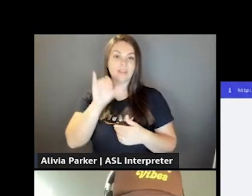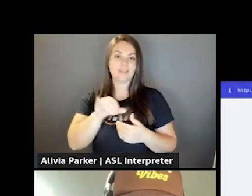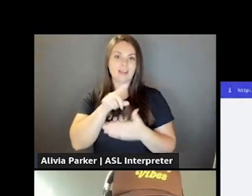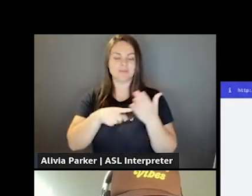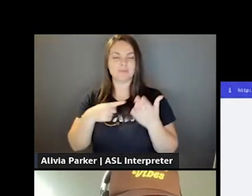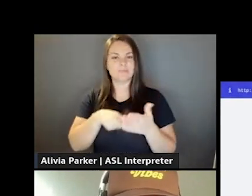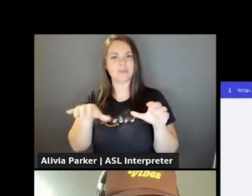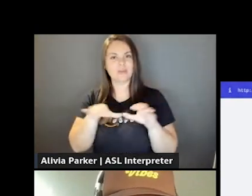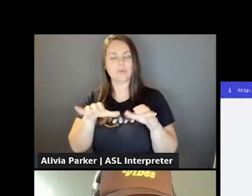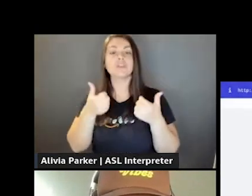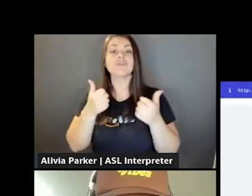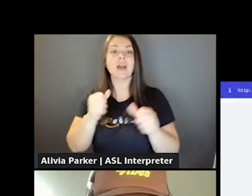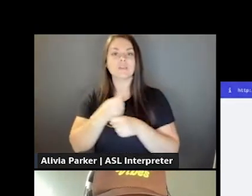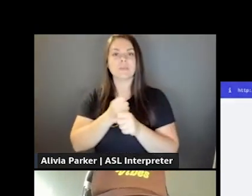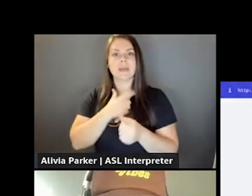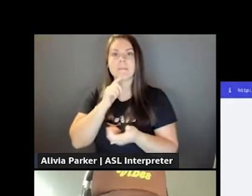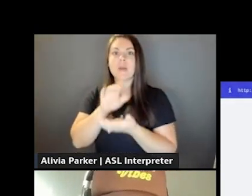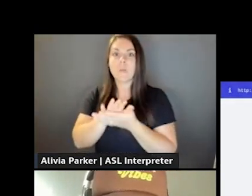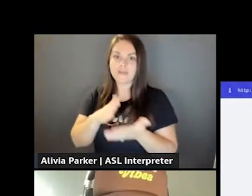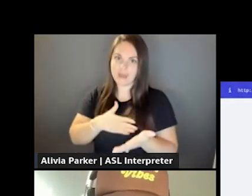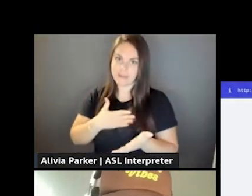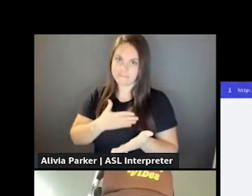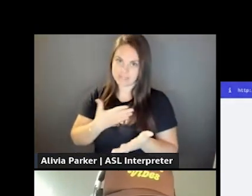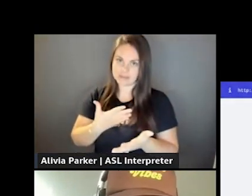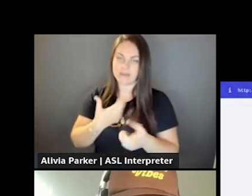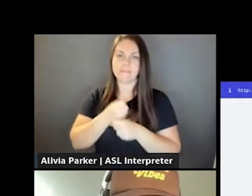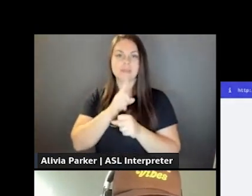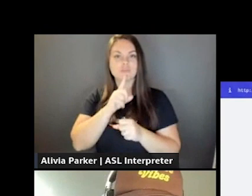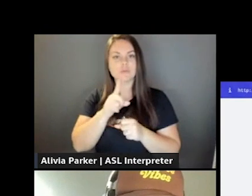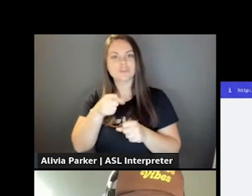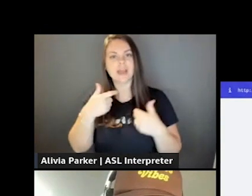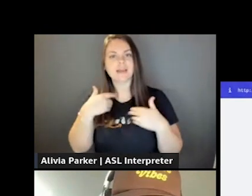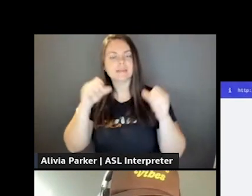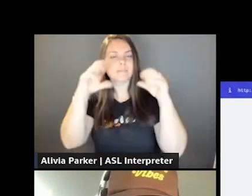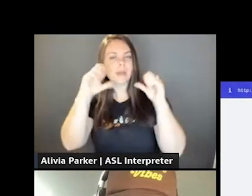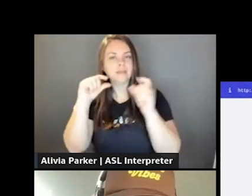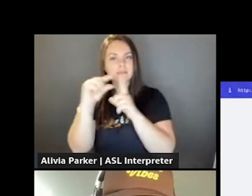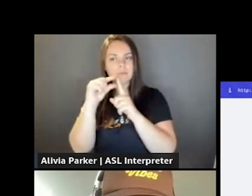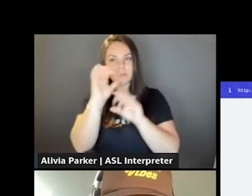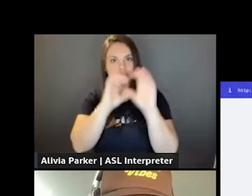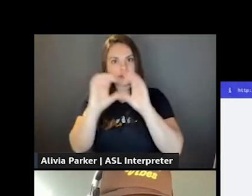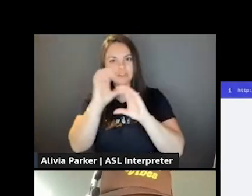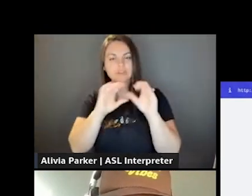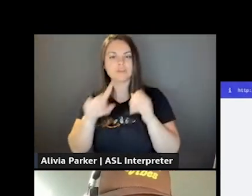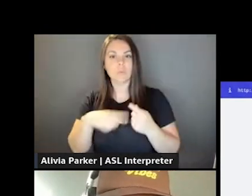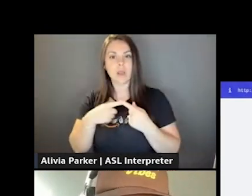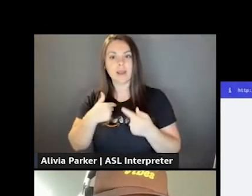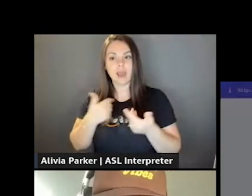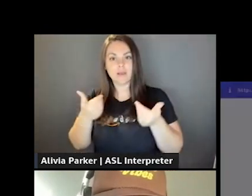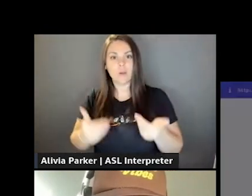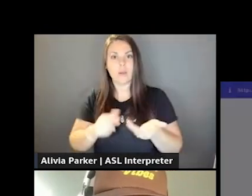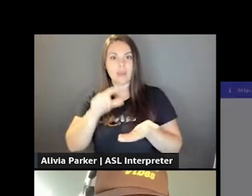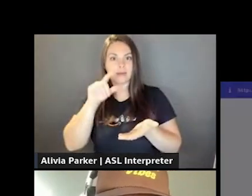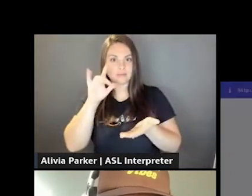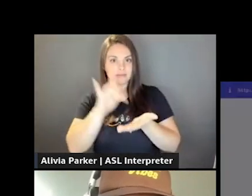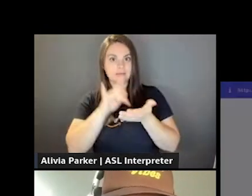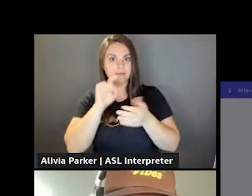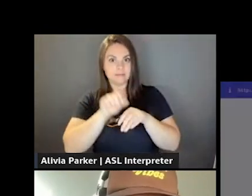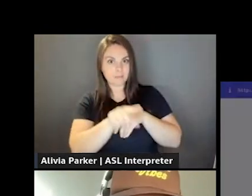trying to make my wife happy here, folks, and make sure she has an amazing word search. So that way, when I deploy this, she can click on print grid,